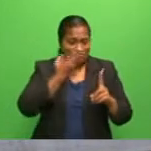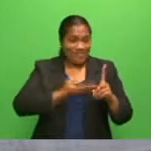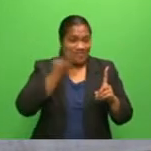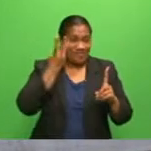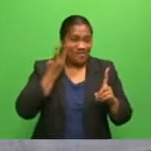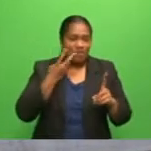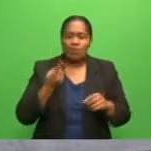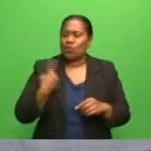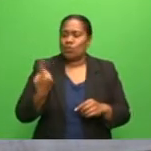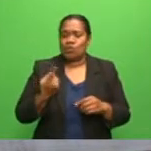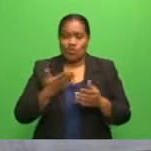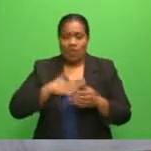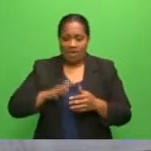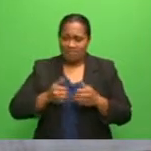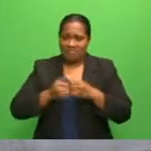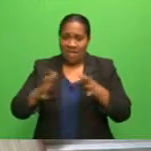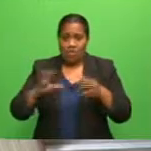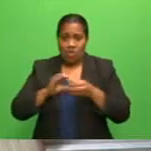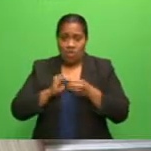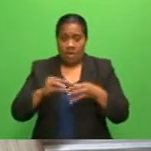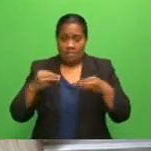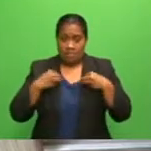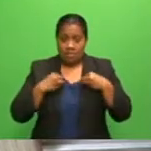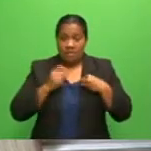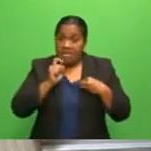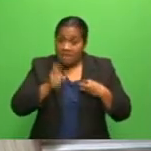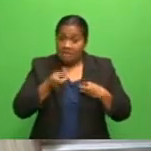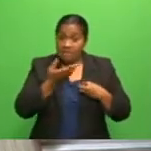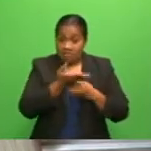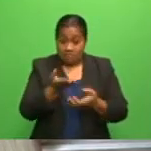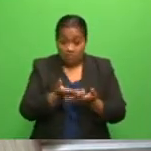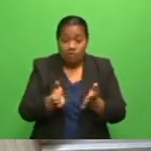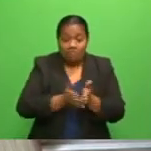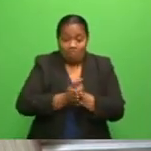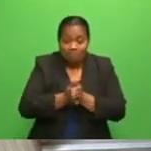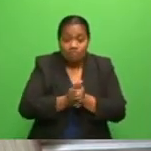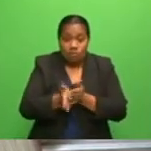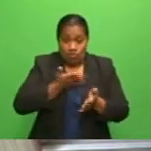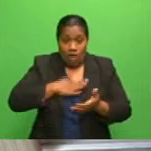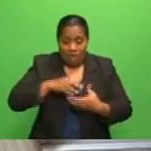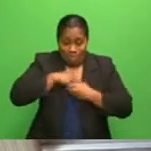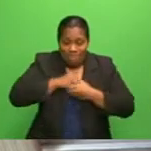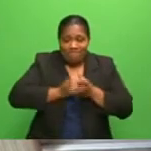up their own business is that if you are passionate about it, nothing will